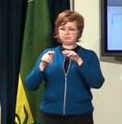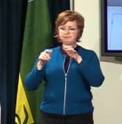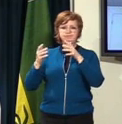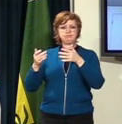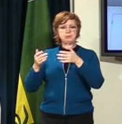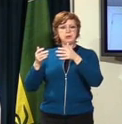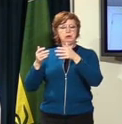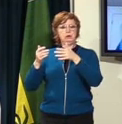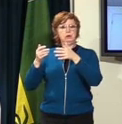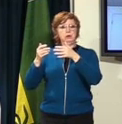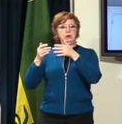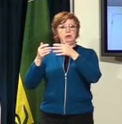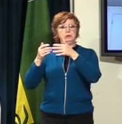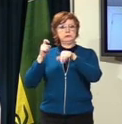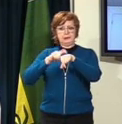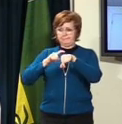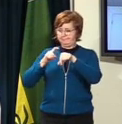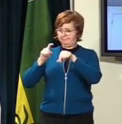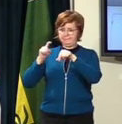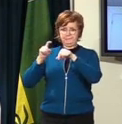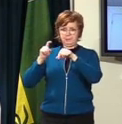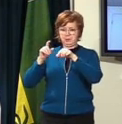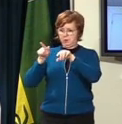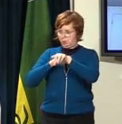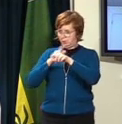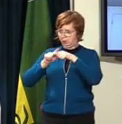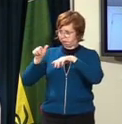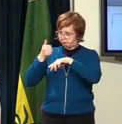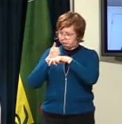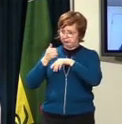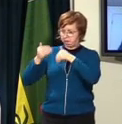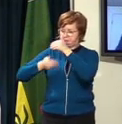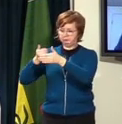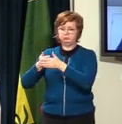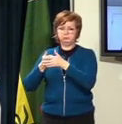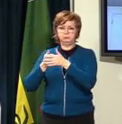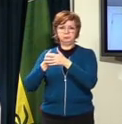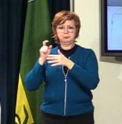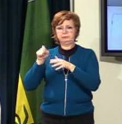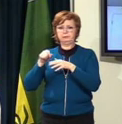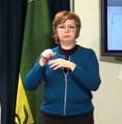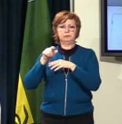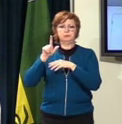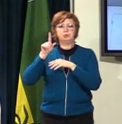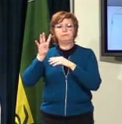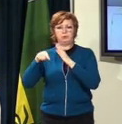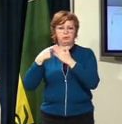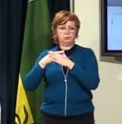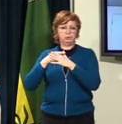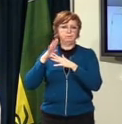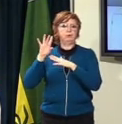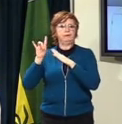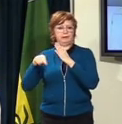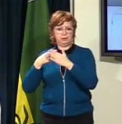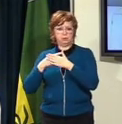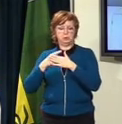monitor and would ultimately trigger the activation of the field hospital. Is there a